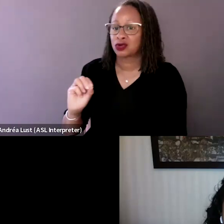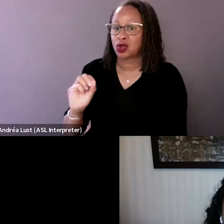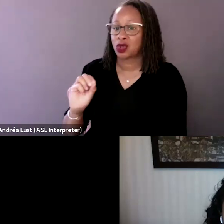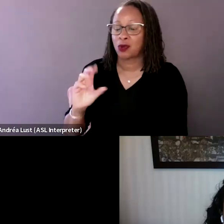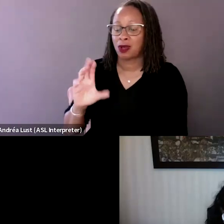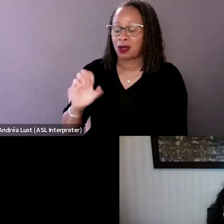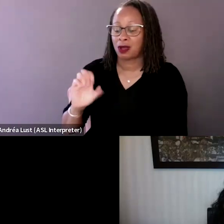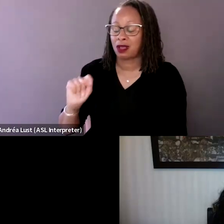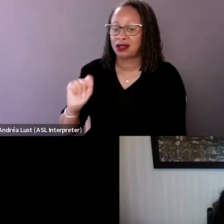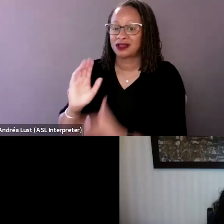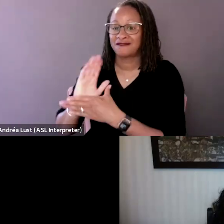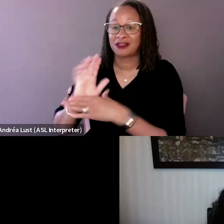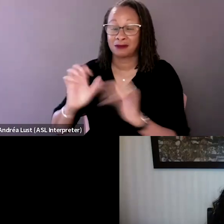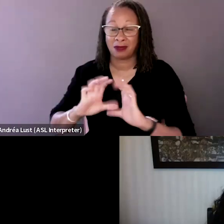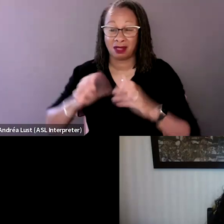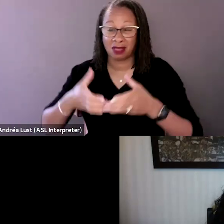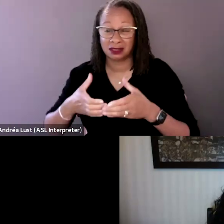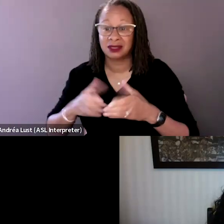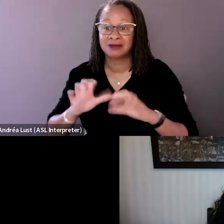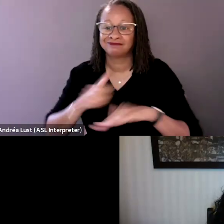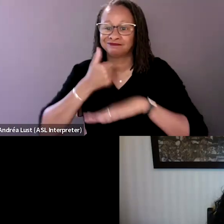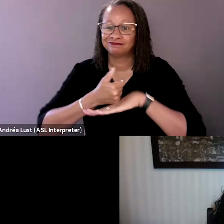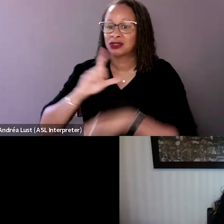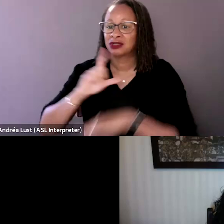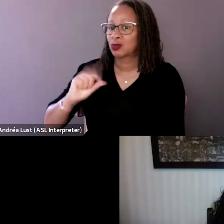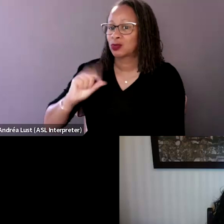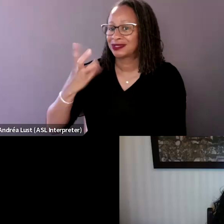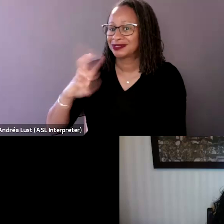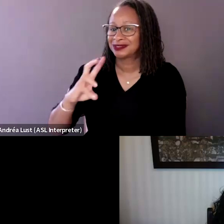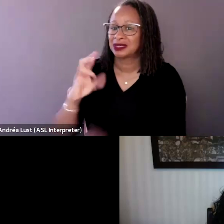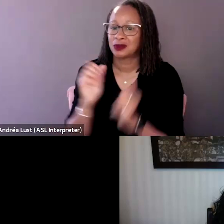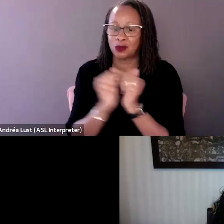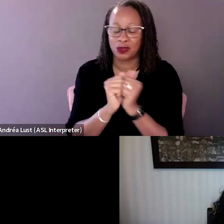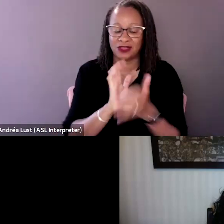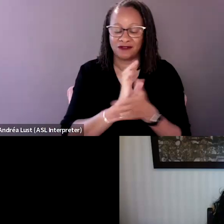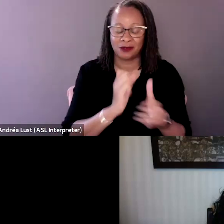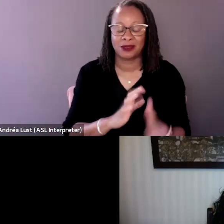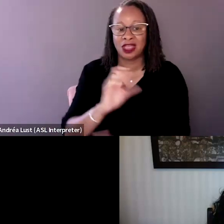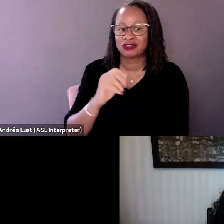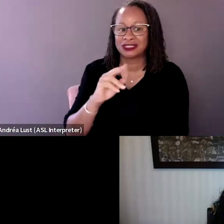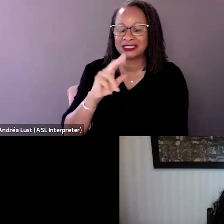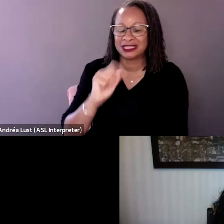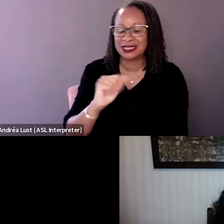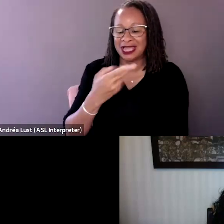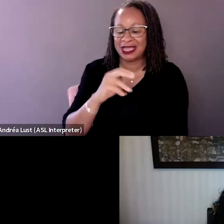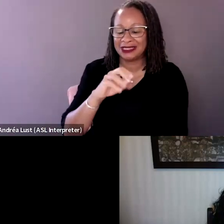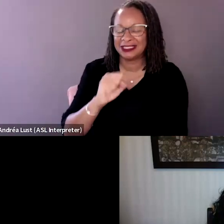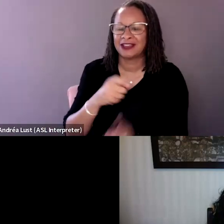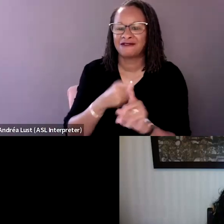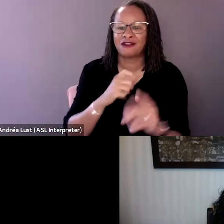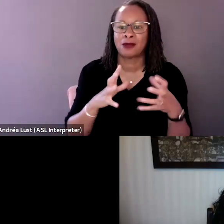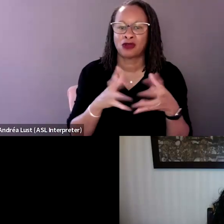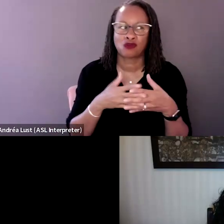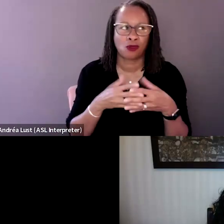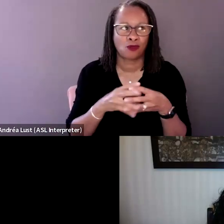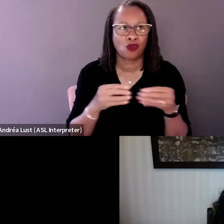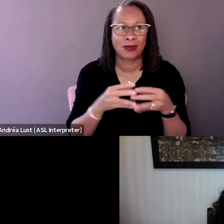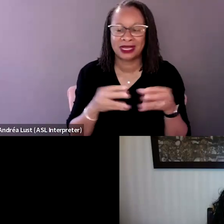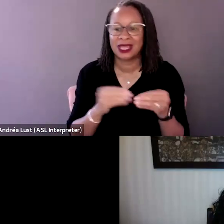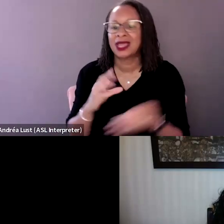Collective, which was established in 2016 with filmmakers Christina Haynes from Romania and Isabella Rinaldi